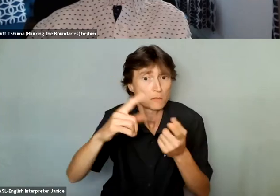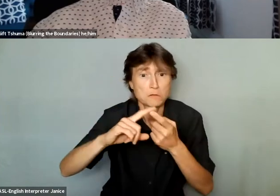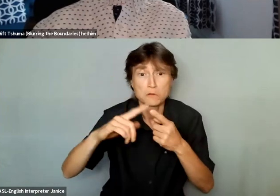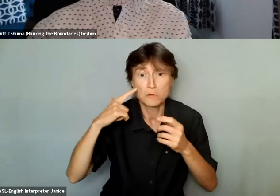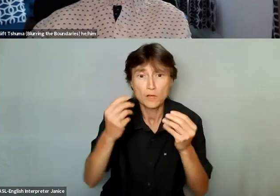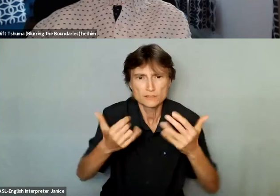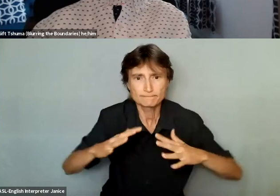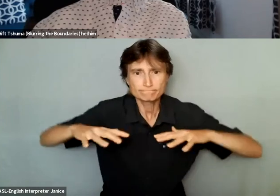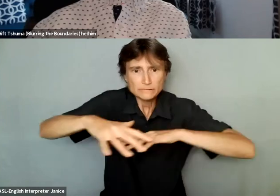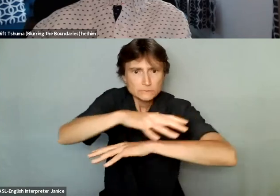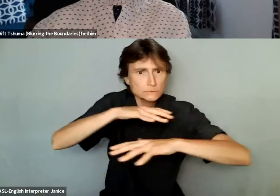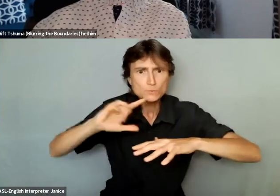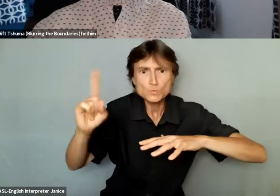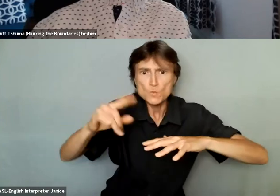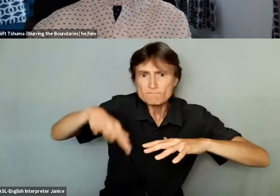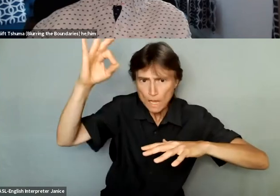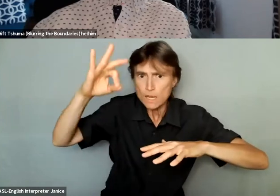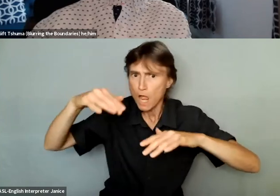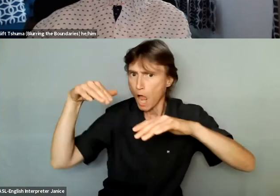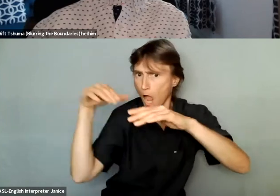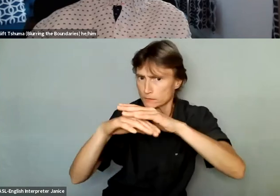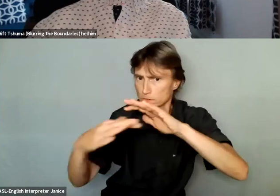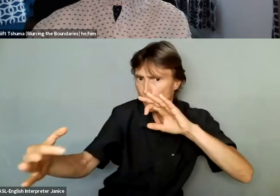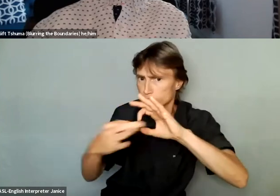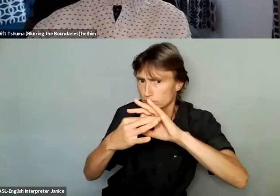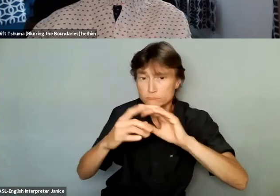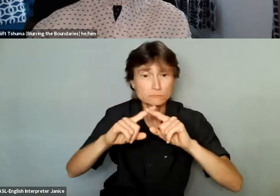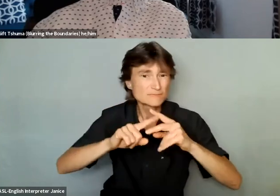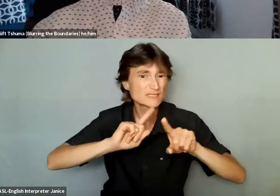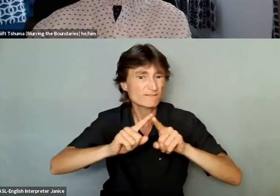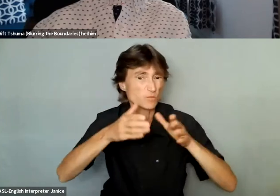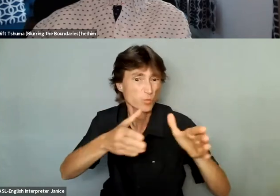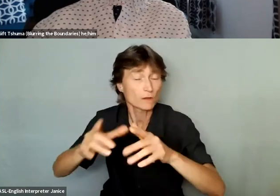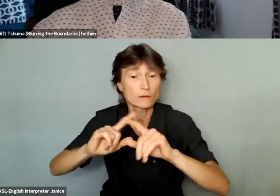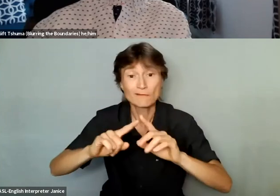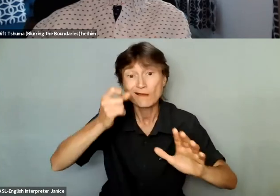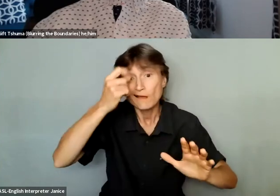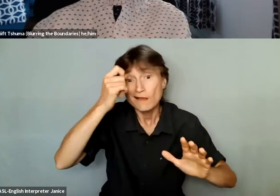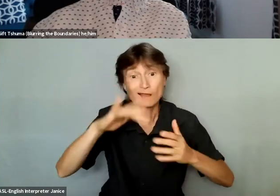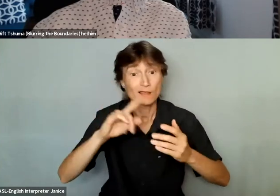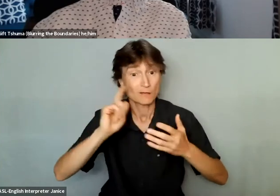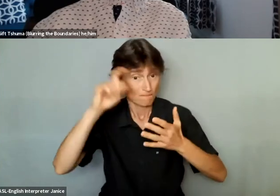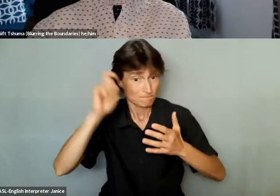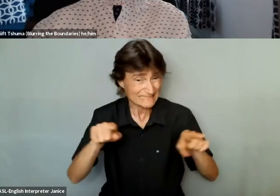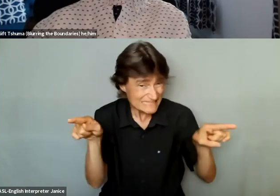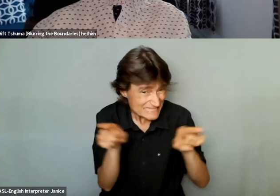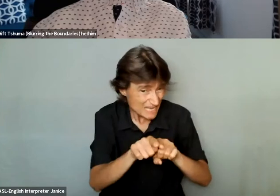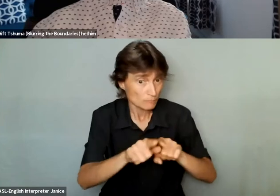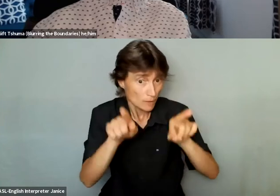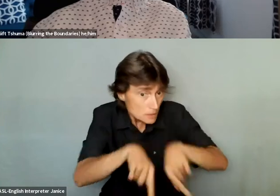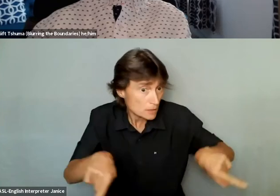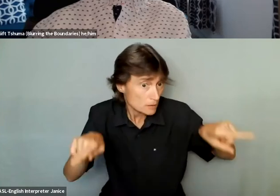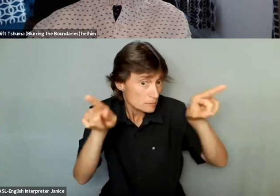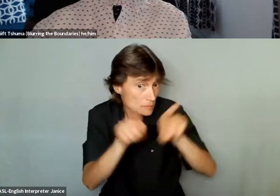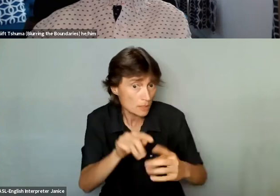that often means taking on a few different approaches. And equality doesn't always mean doing the same thing. Often it's quite the opposite.